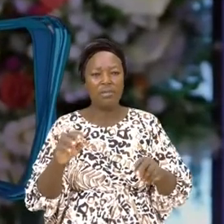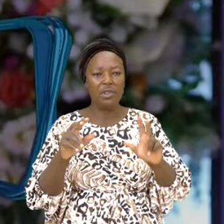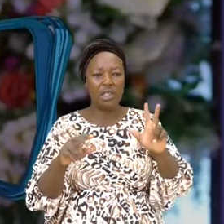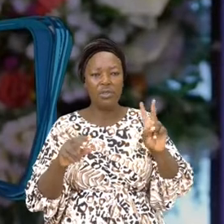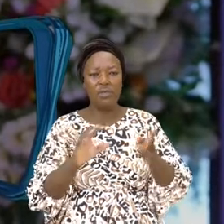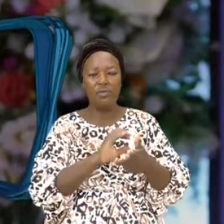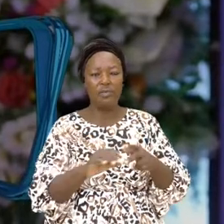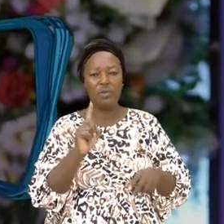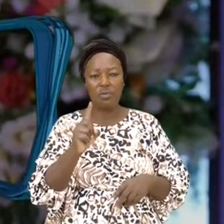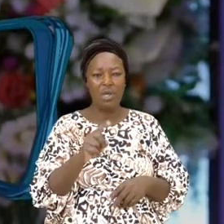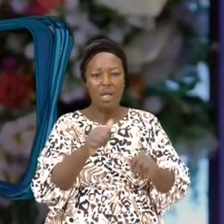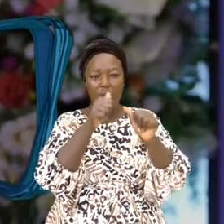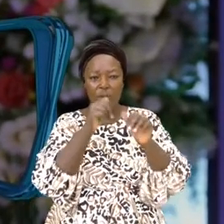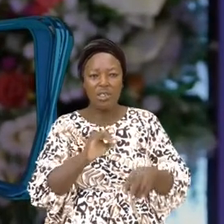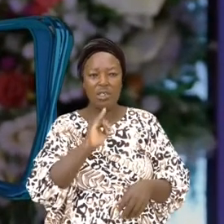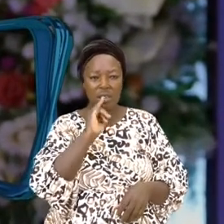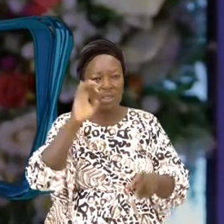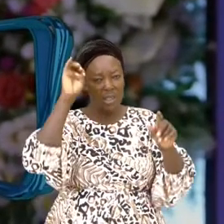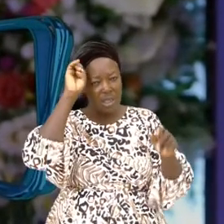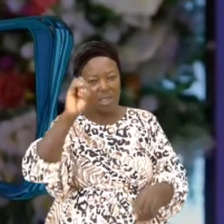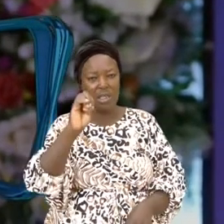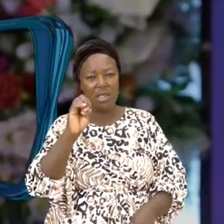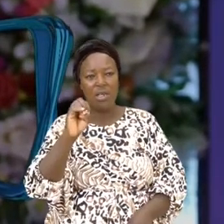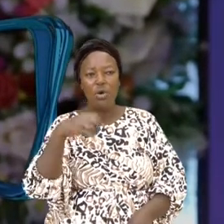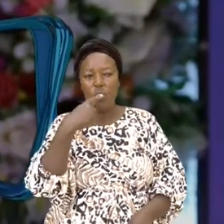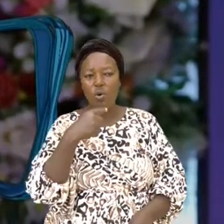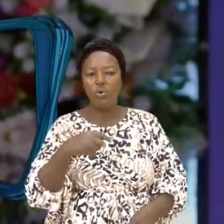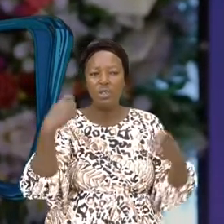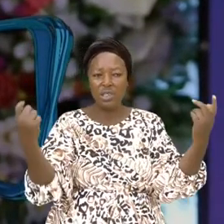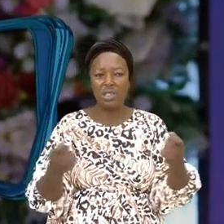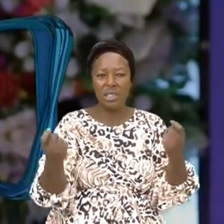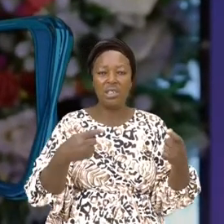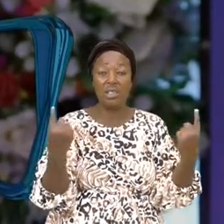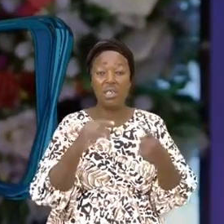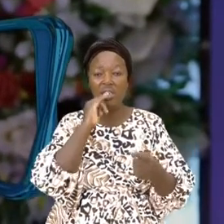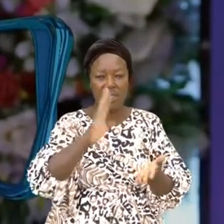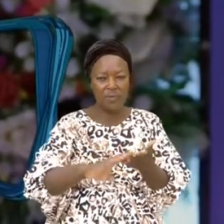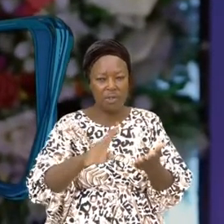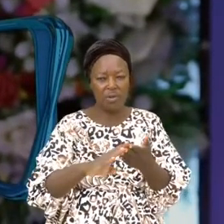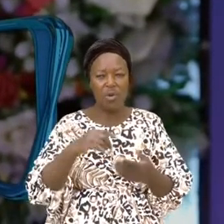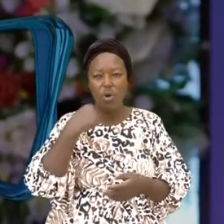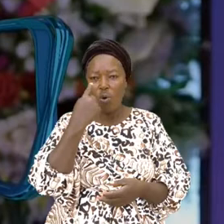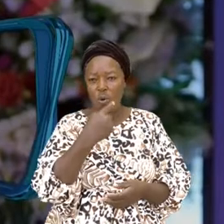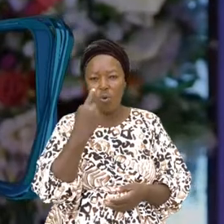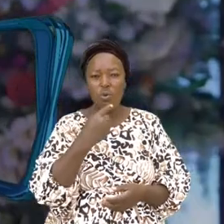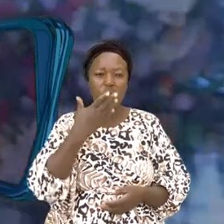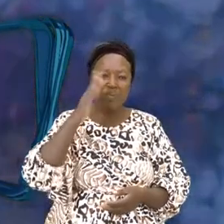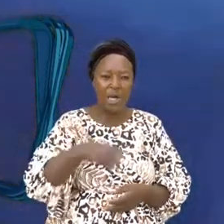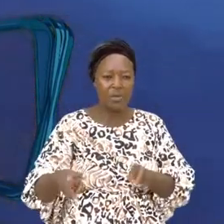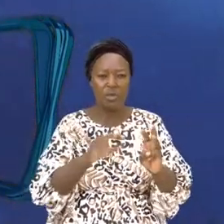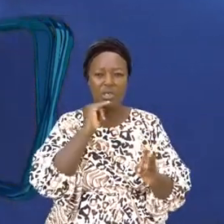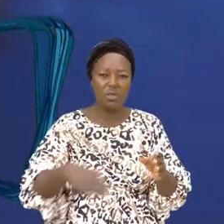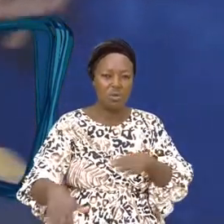he whose transgression is forgiven, whose sin is covered. That is, all